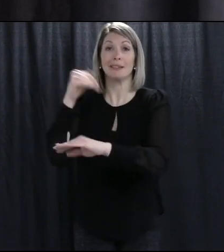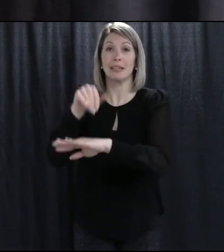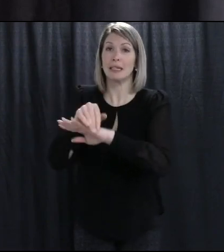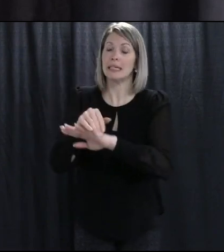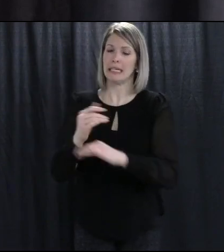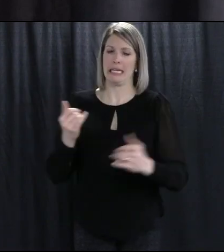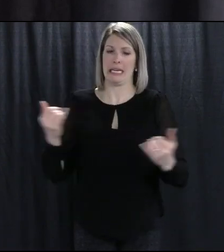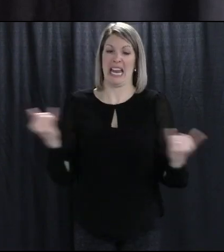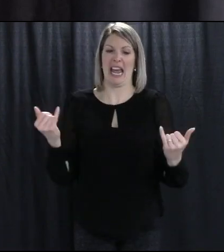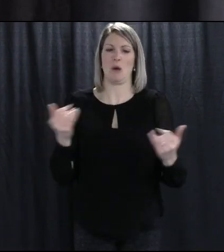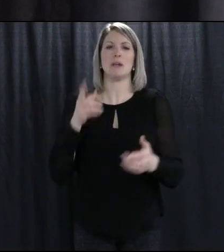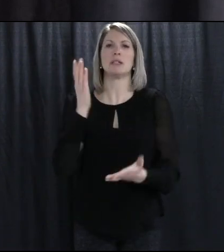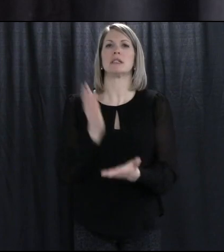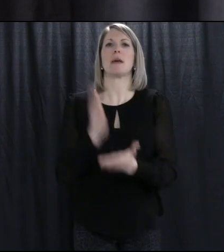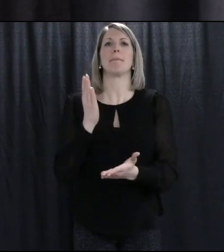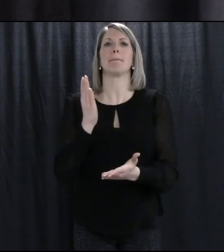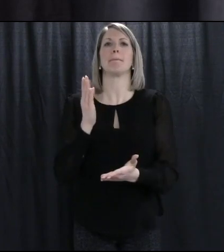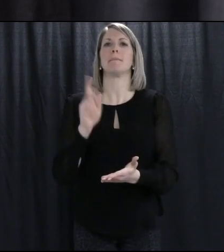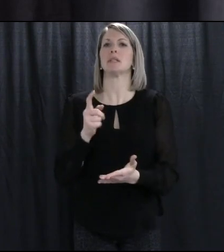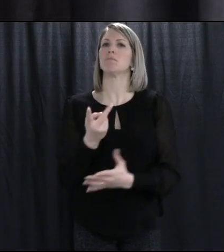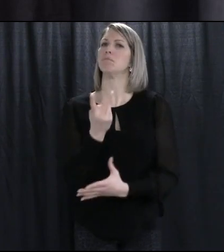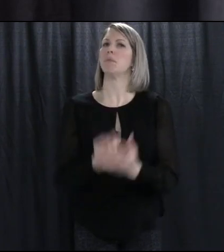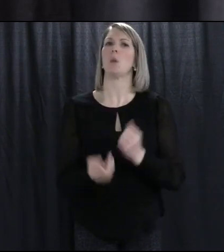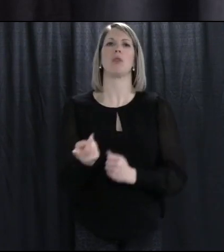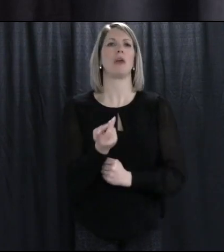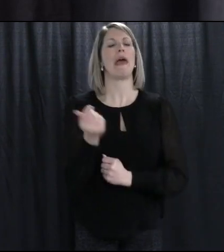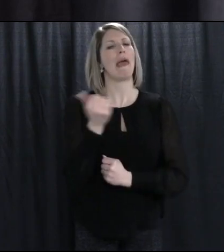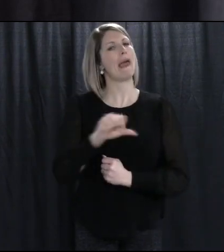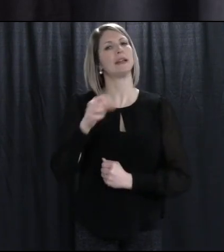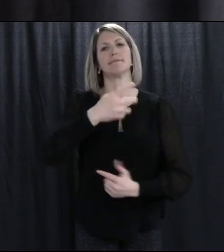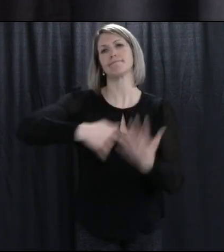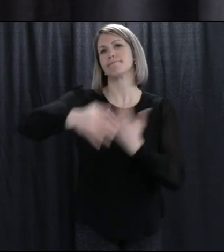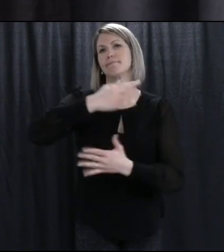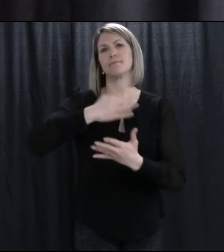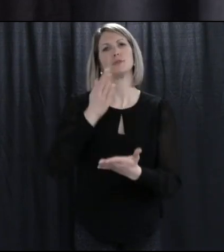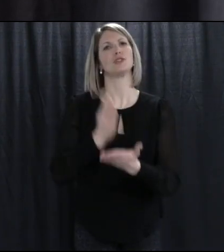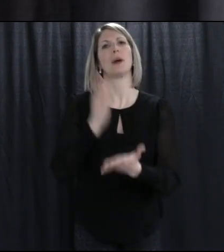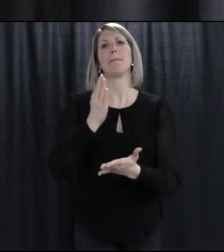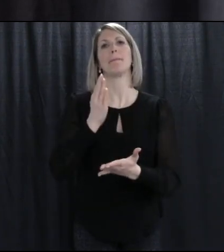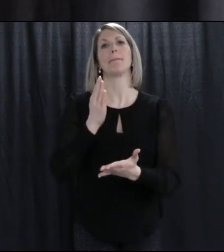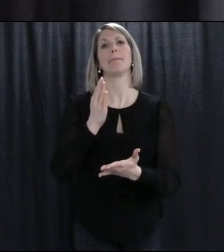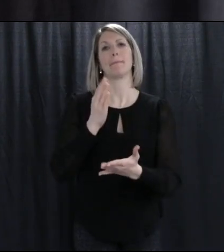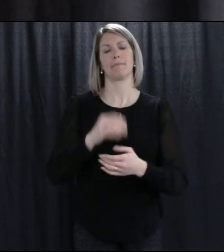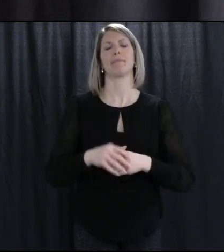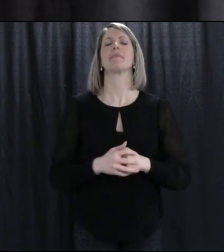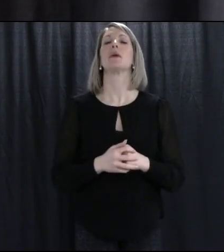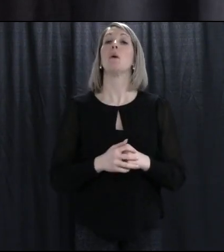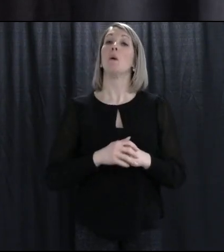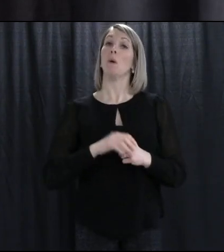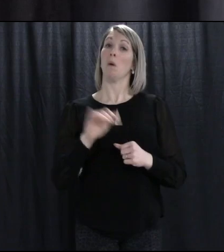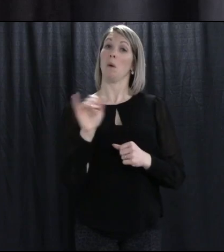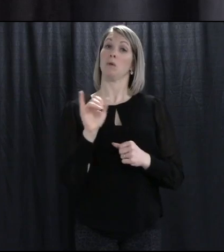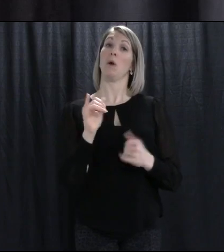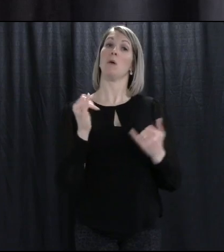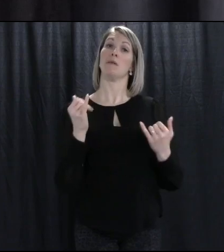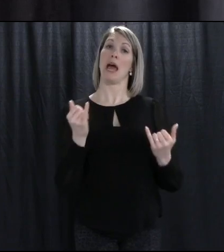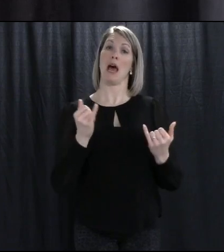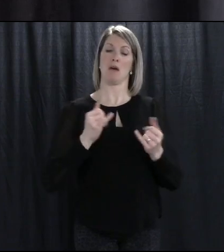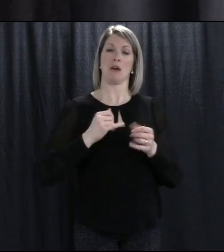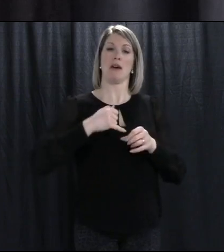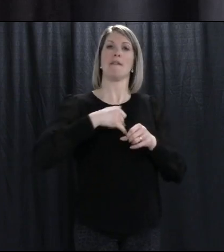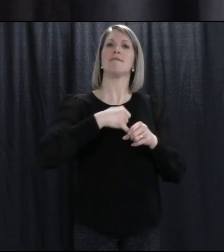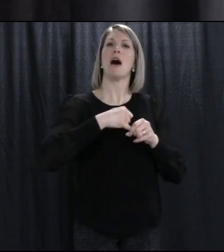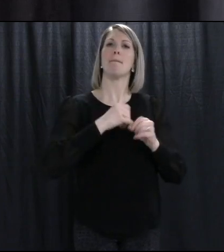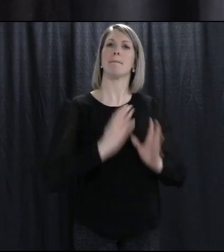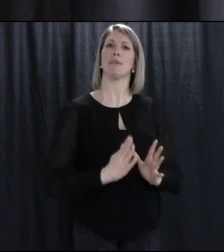with the Pharmacy Board, it became clear and was announced that pharmacists have the ability to refill and